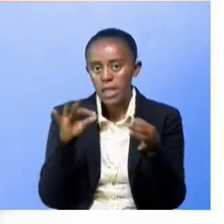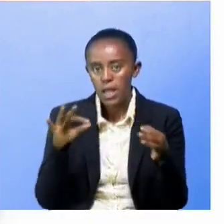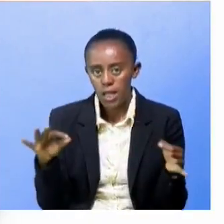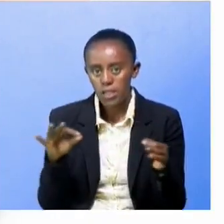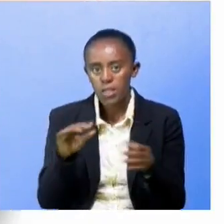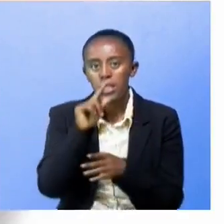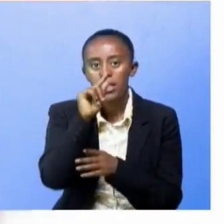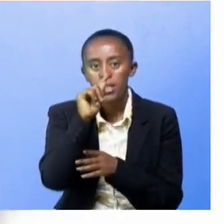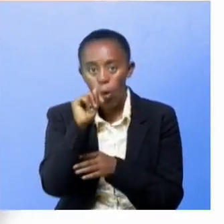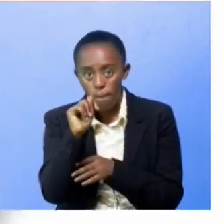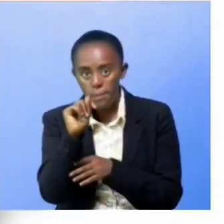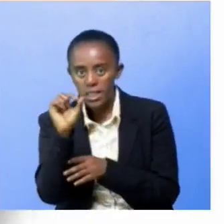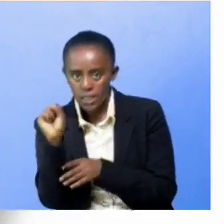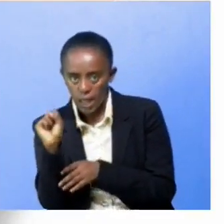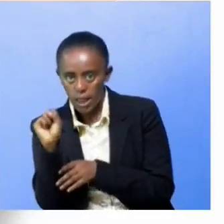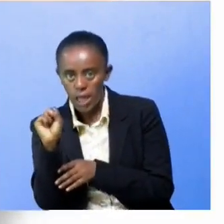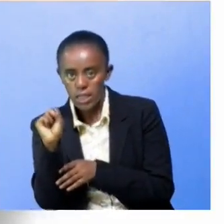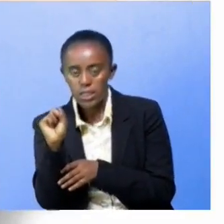topic, sentence.